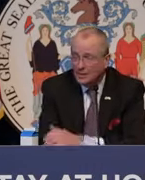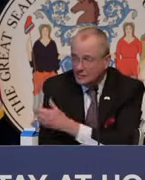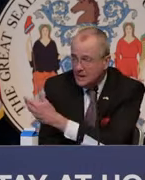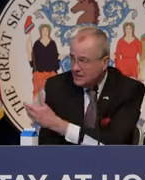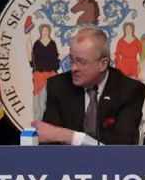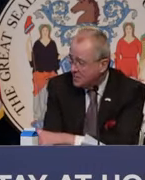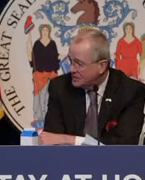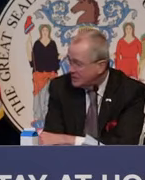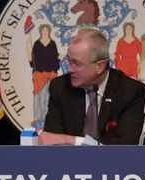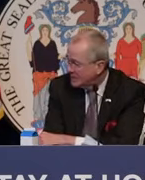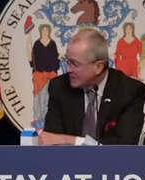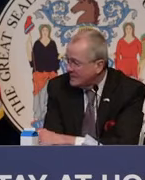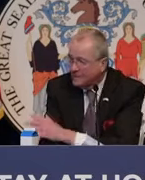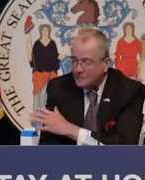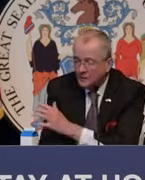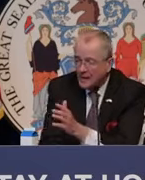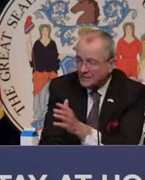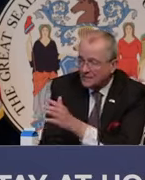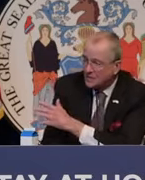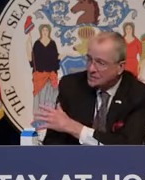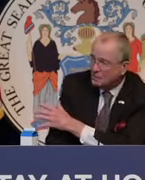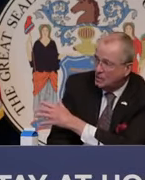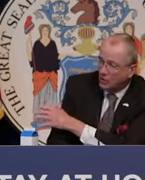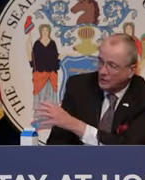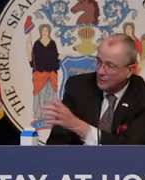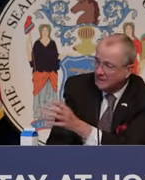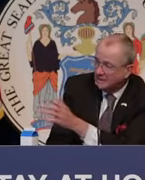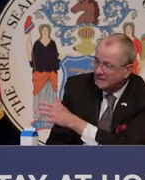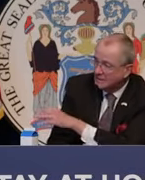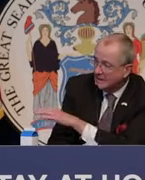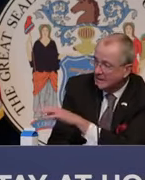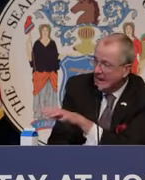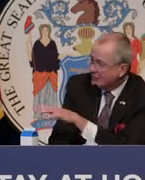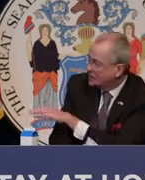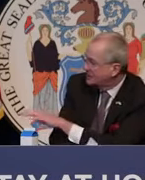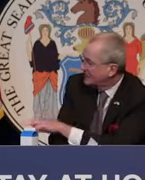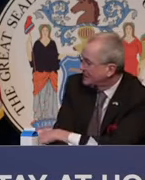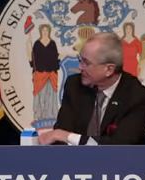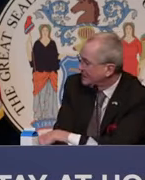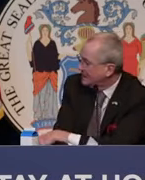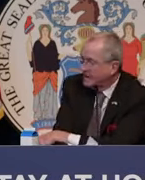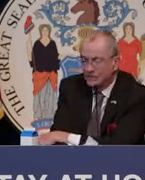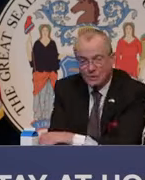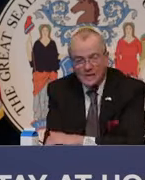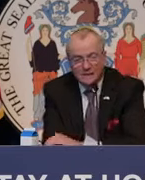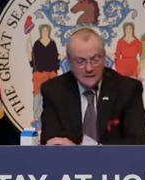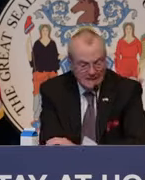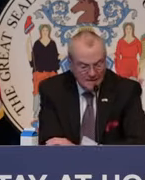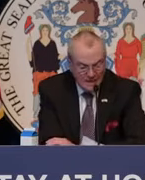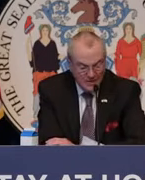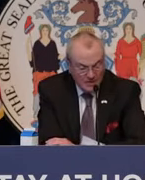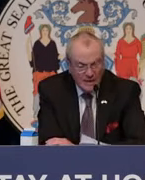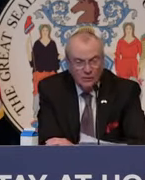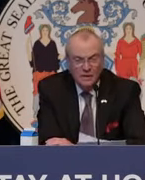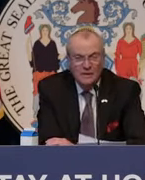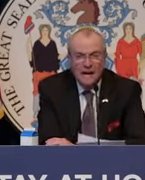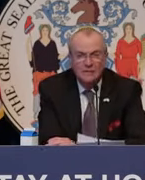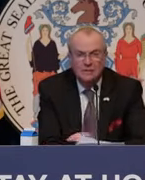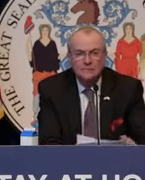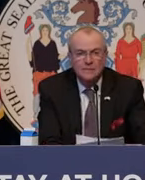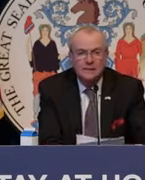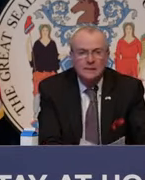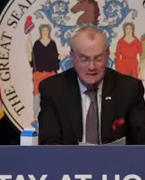gut tells me, I suspect Judy would agree, that we have to, as we do early week, average a few of the early days of the week together to get a